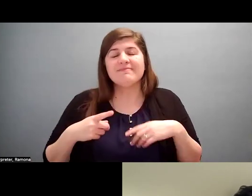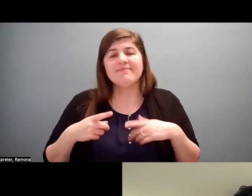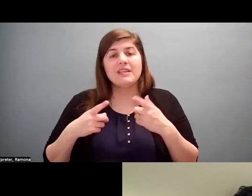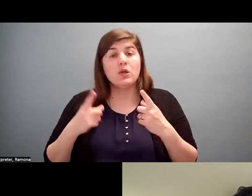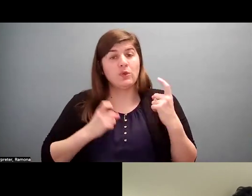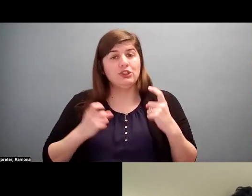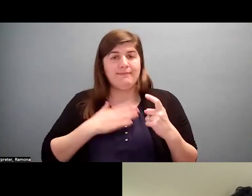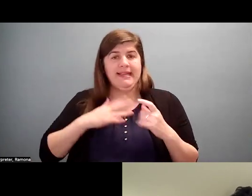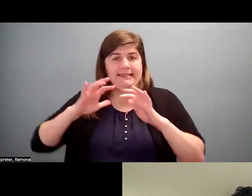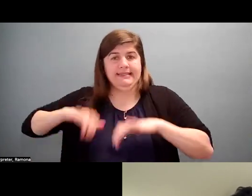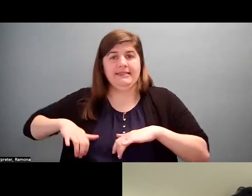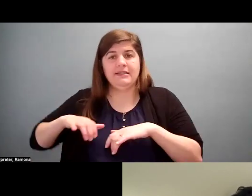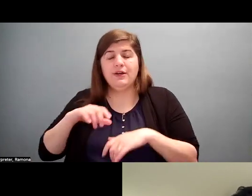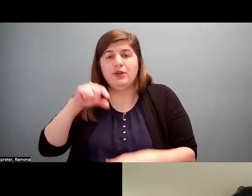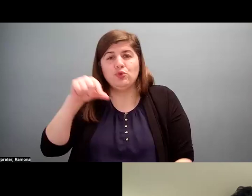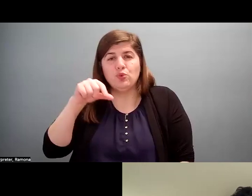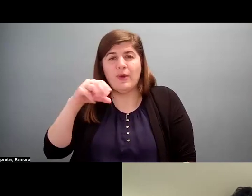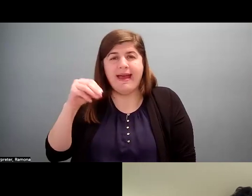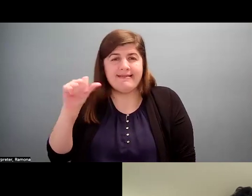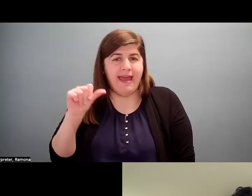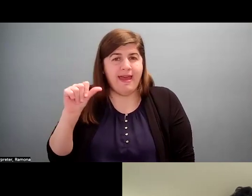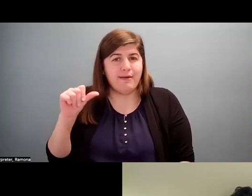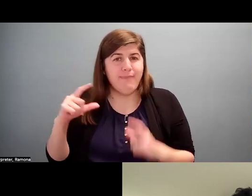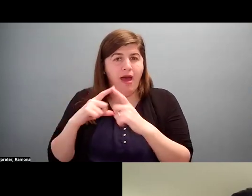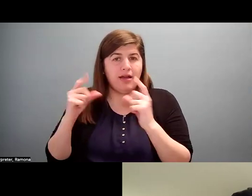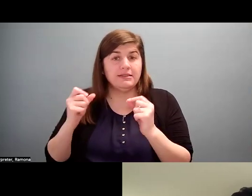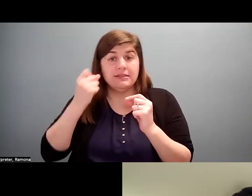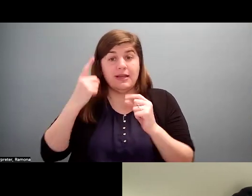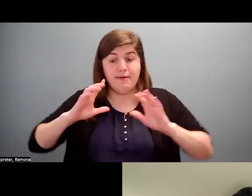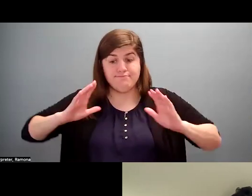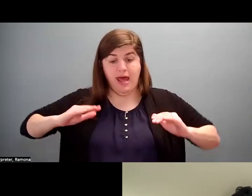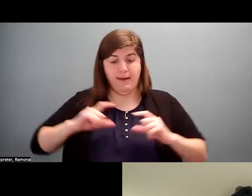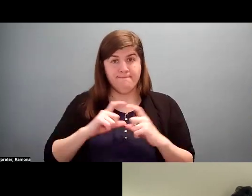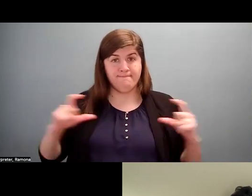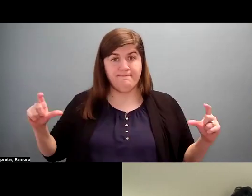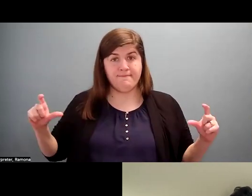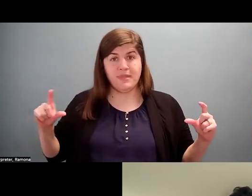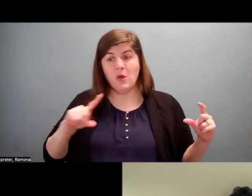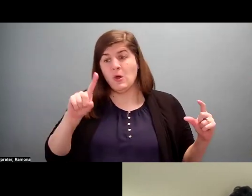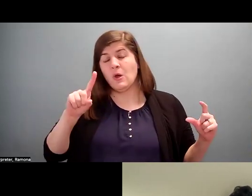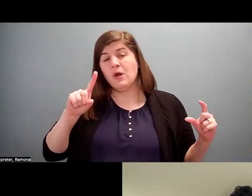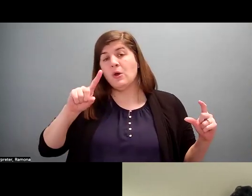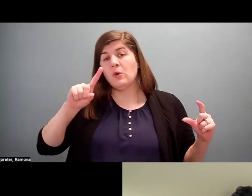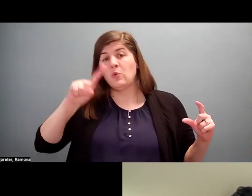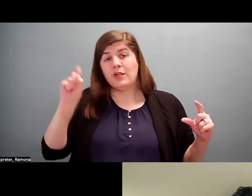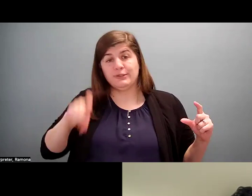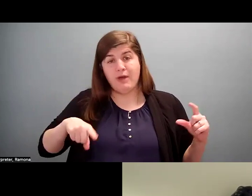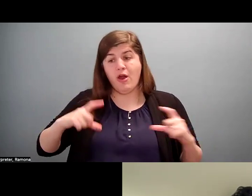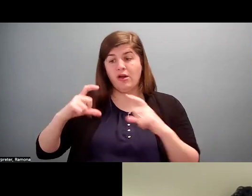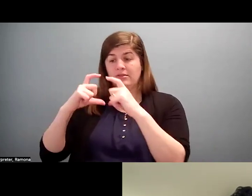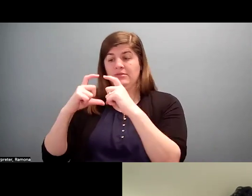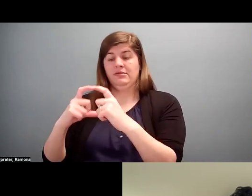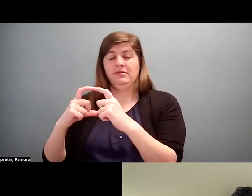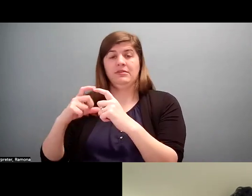please submit them to the Q&A box on the bottom of your Zoom screen. There's a question mark in a speech bubble. You can submit all your questions